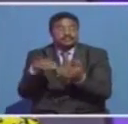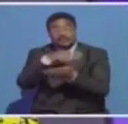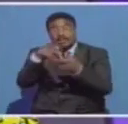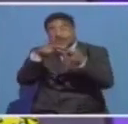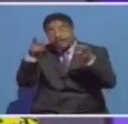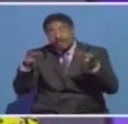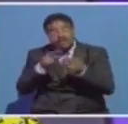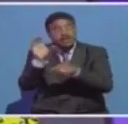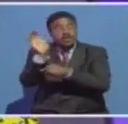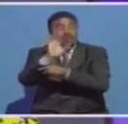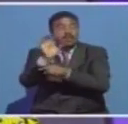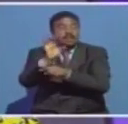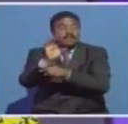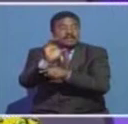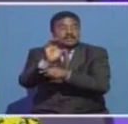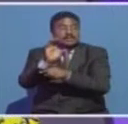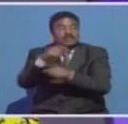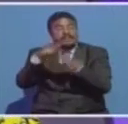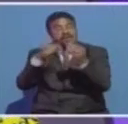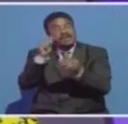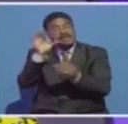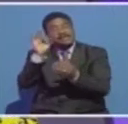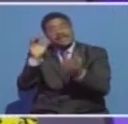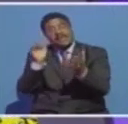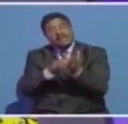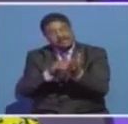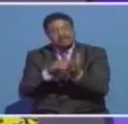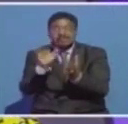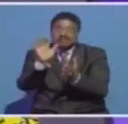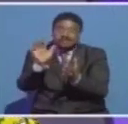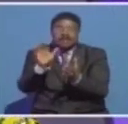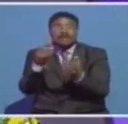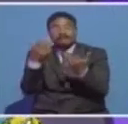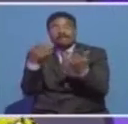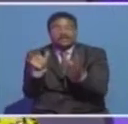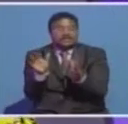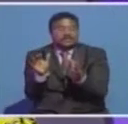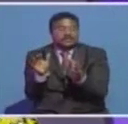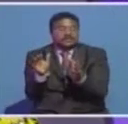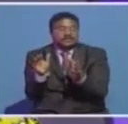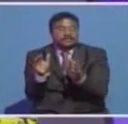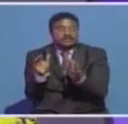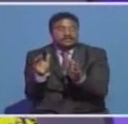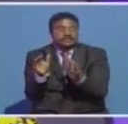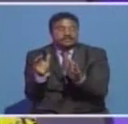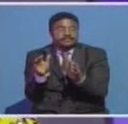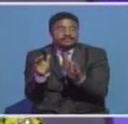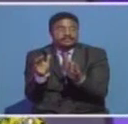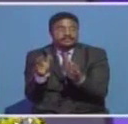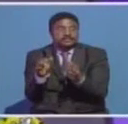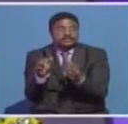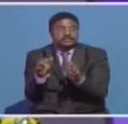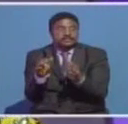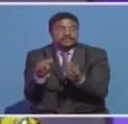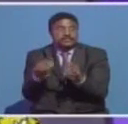was about 18,000 or so hectares that was affected, which required 2,500 liters, and